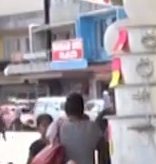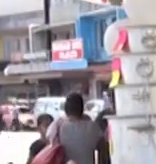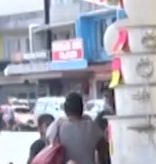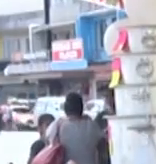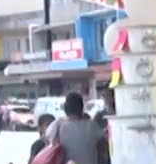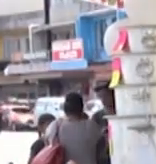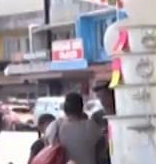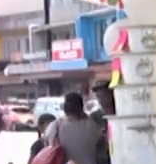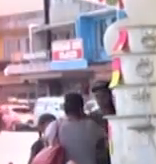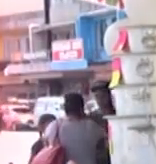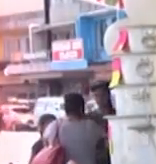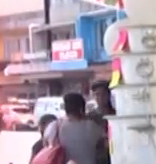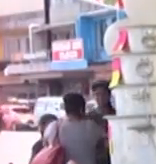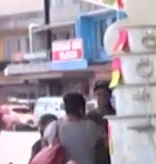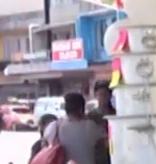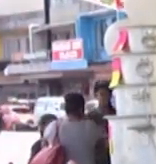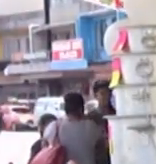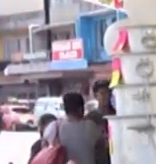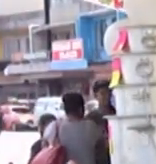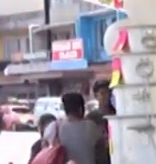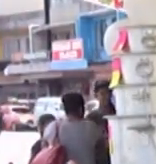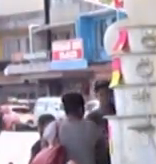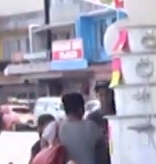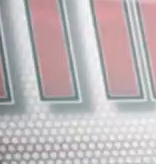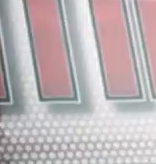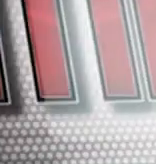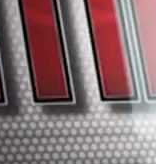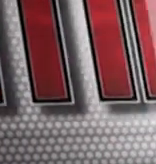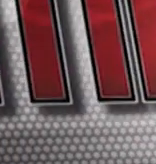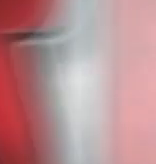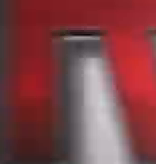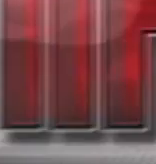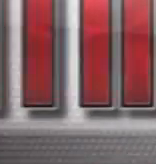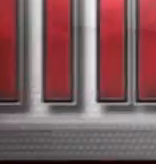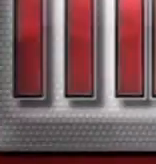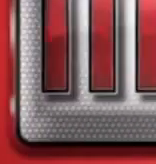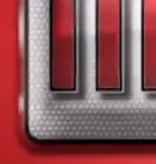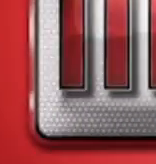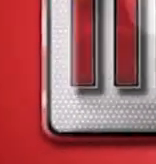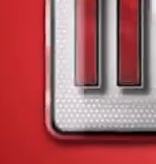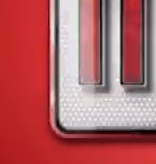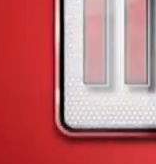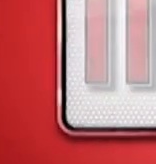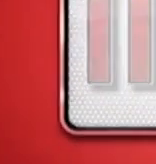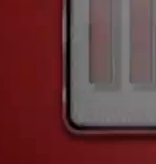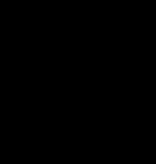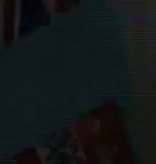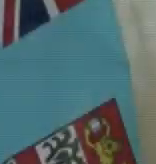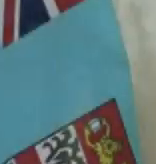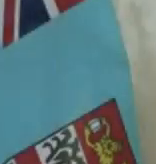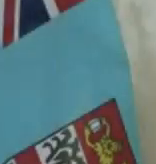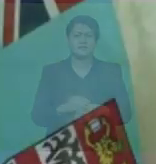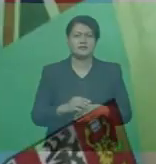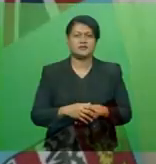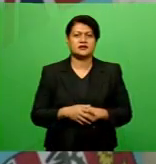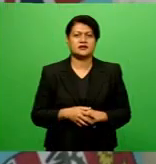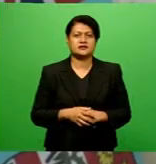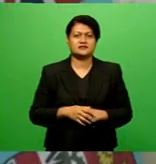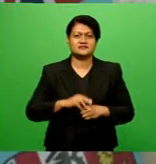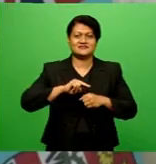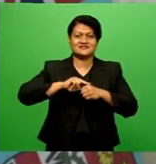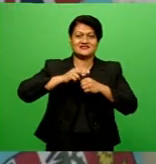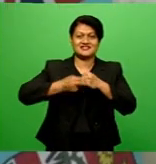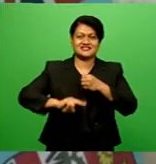Neha and I'm from Karavi. And Mirchi FM, it's hot. Mirchi FM, it's hot. In the